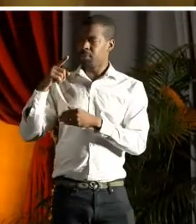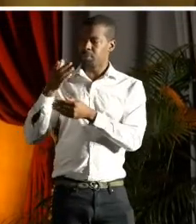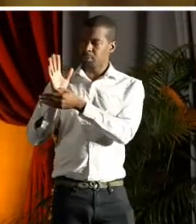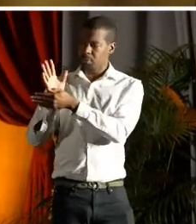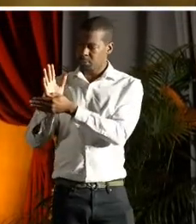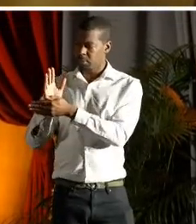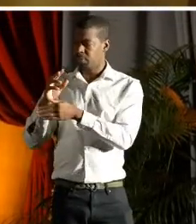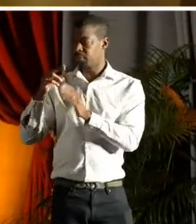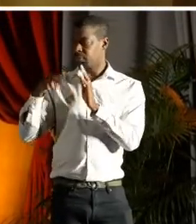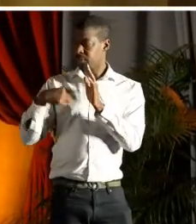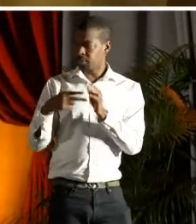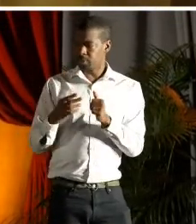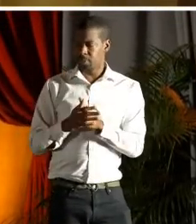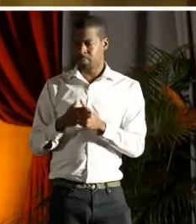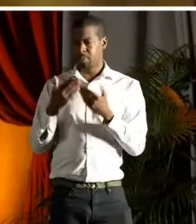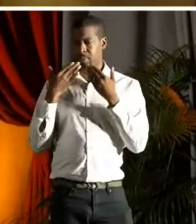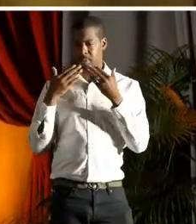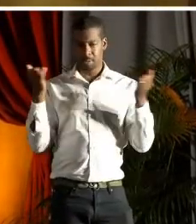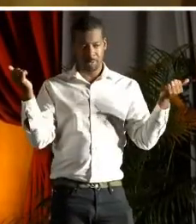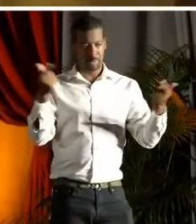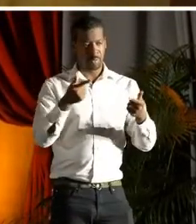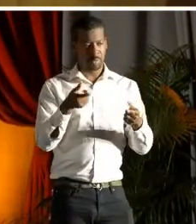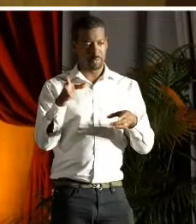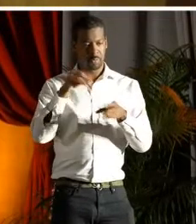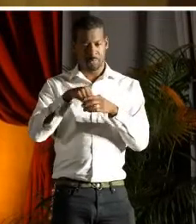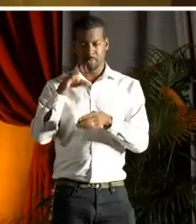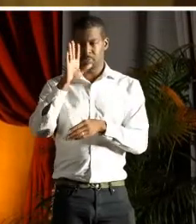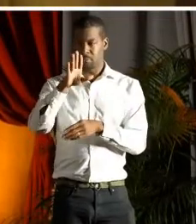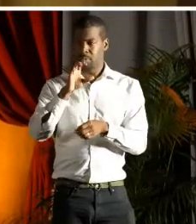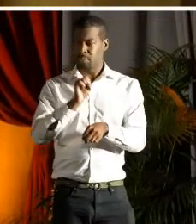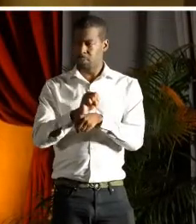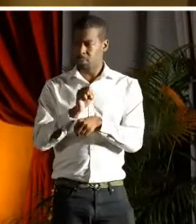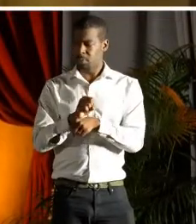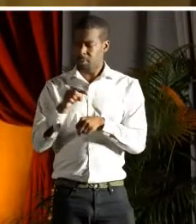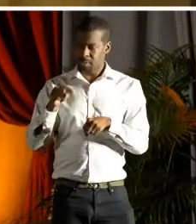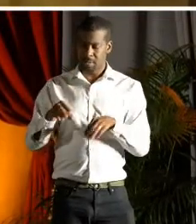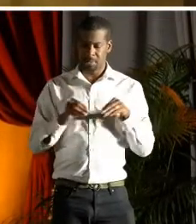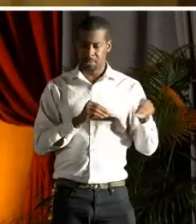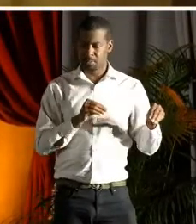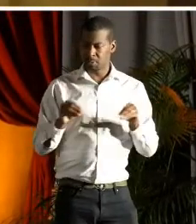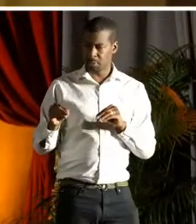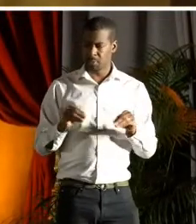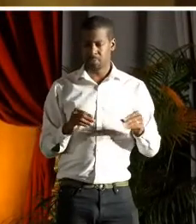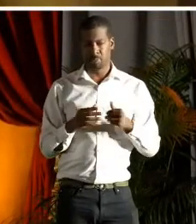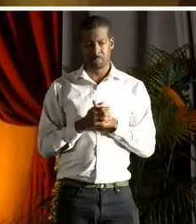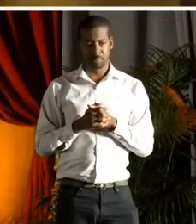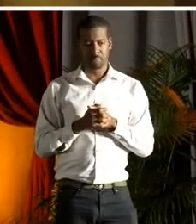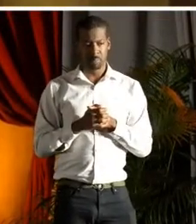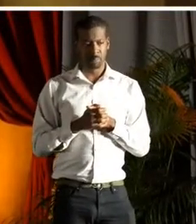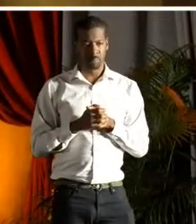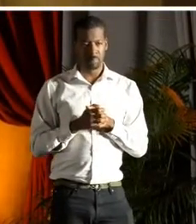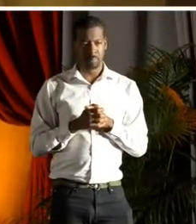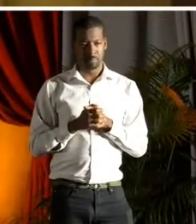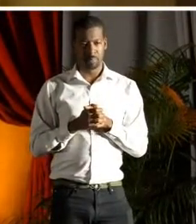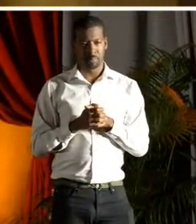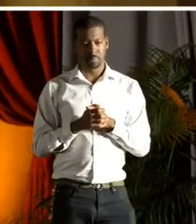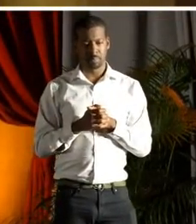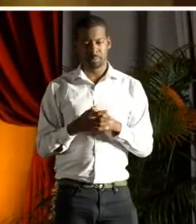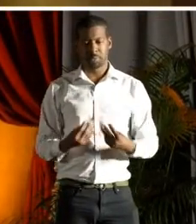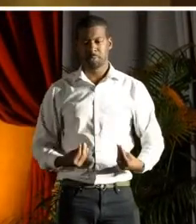thank everybody here that does this work and know that this movement is